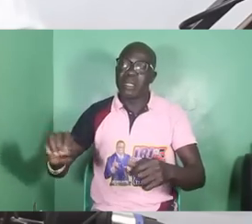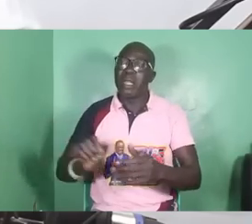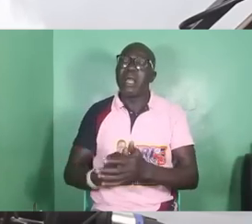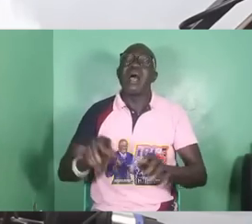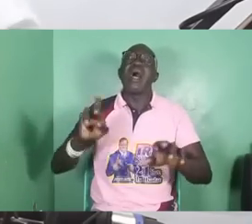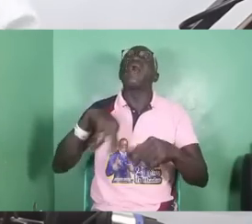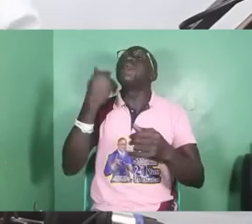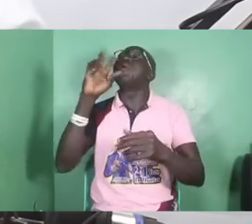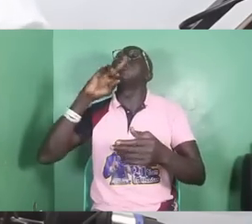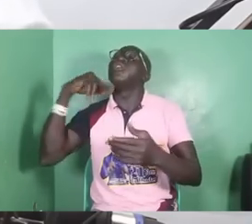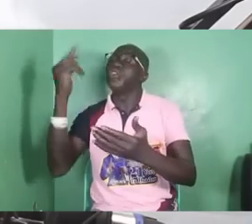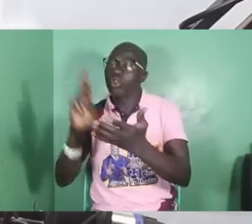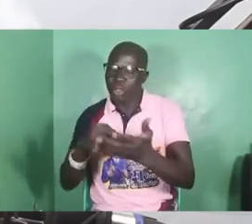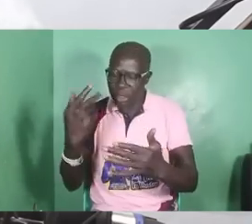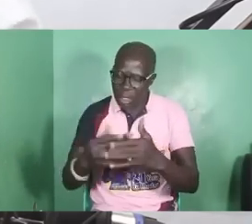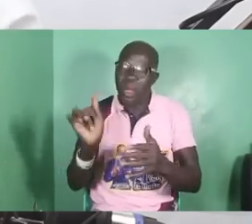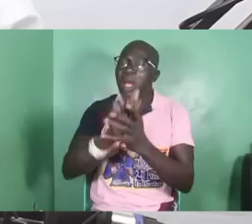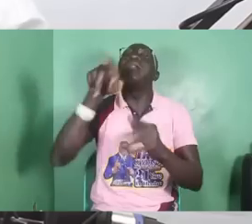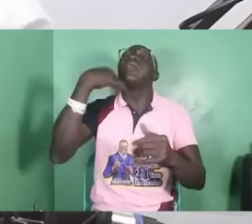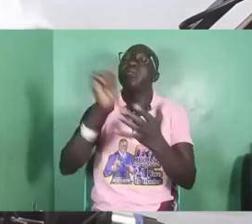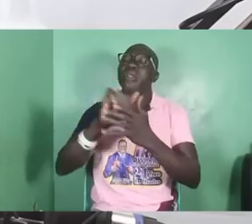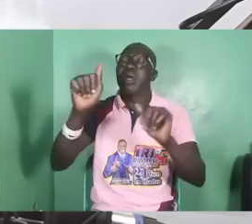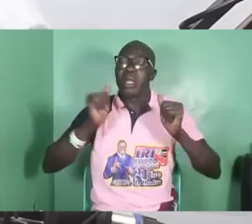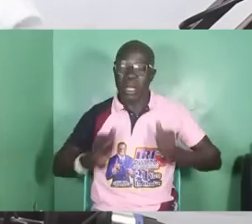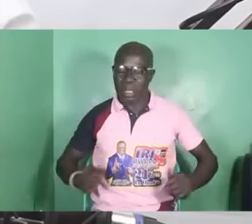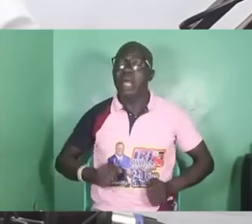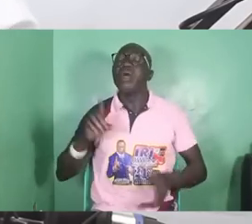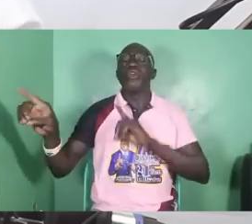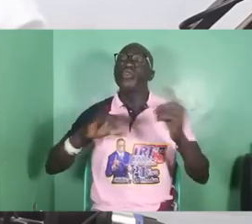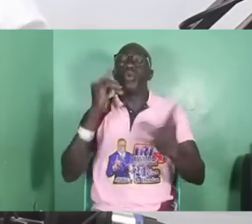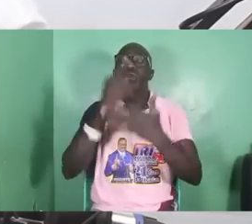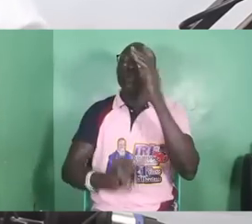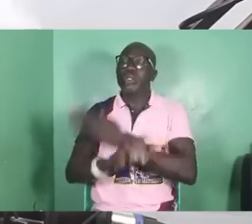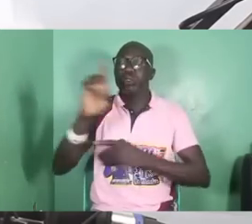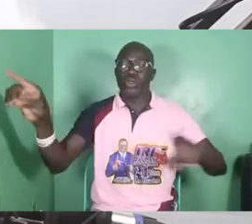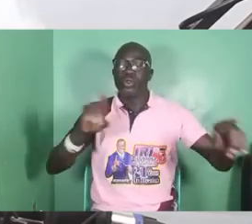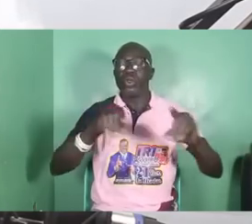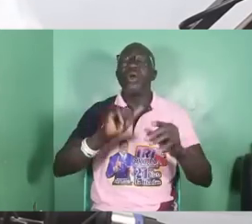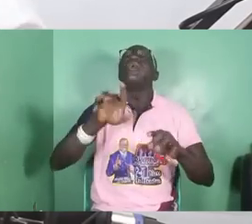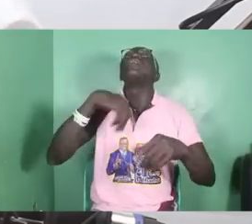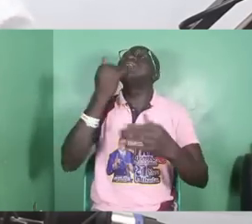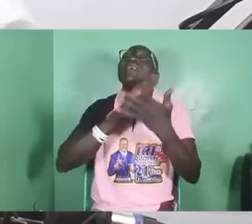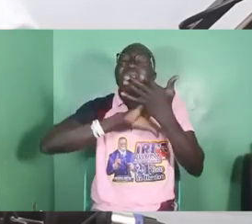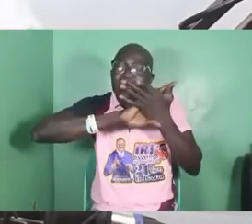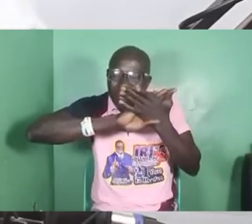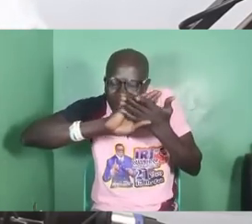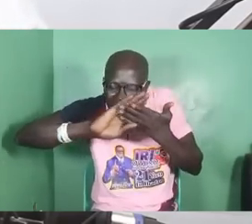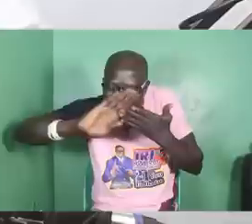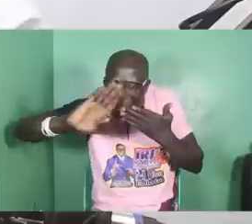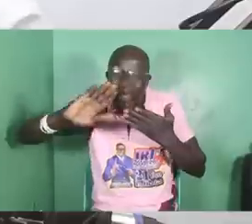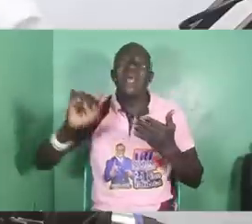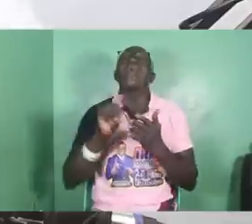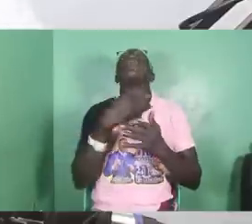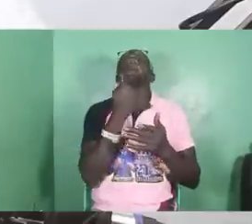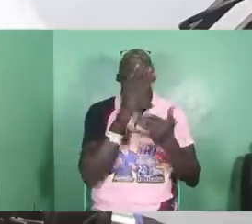record. Record, measure your name, your address. Amen. Tell us what God has done. So, say it and make it